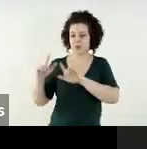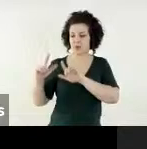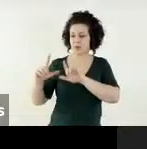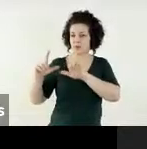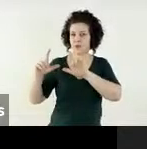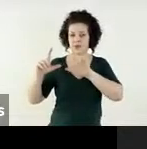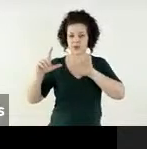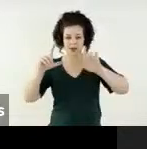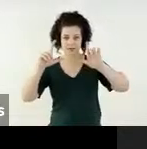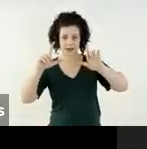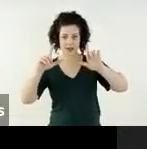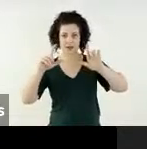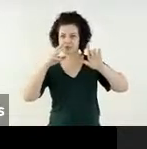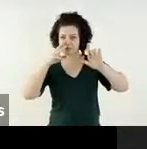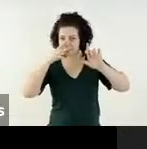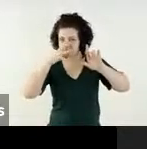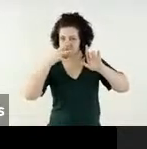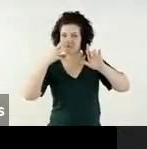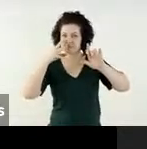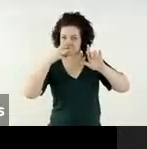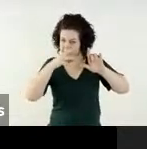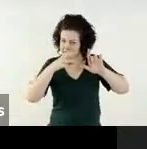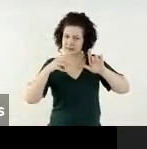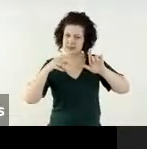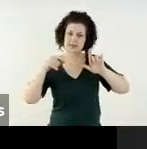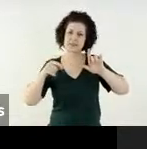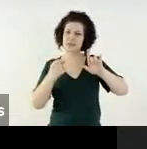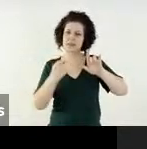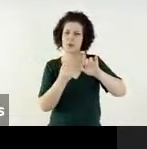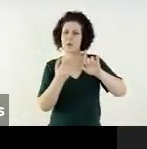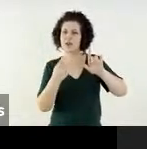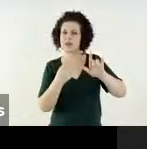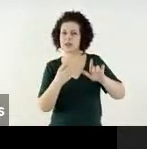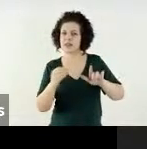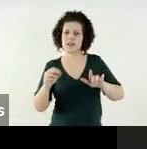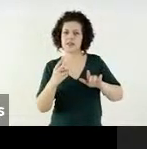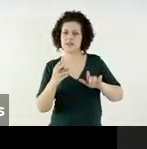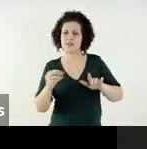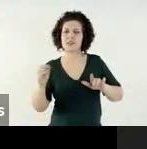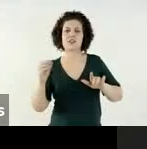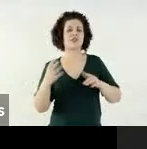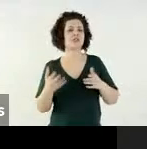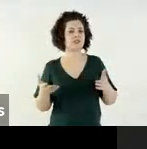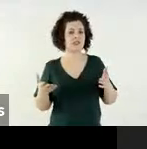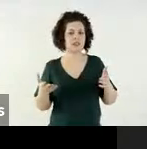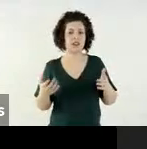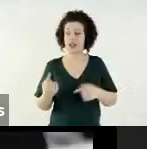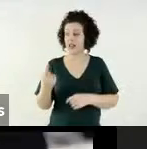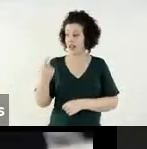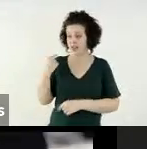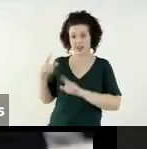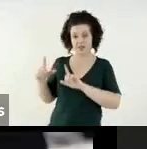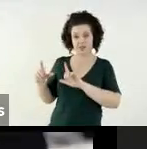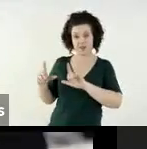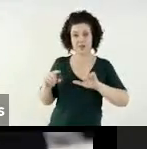such dedicated lesbian separatist communities on photography as a device?